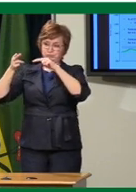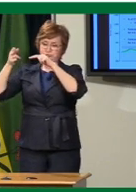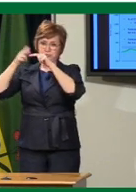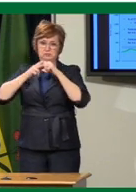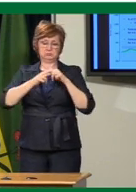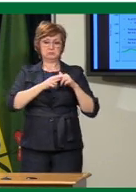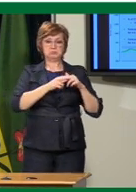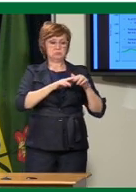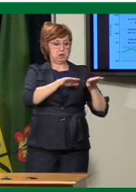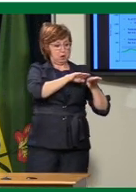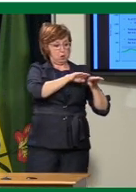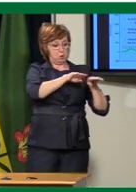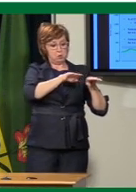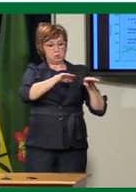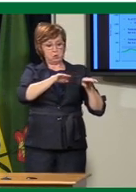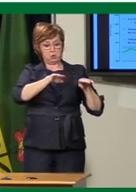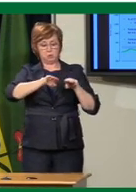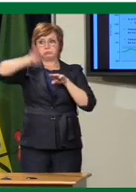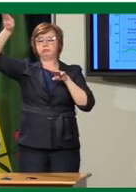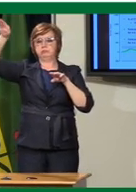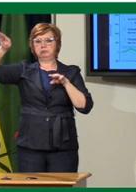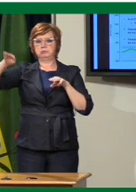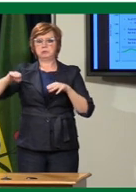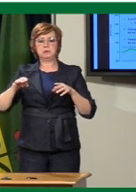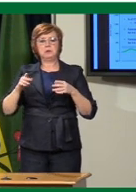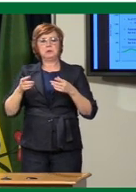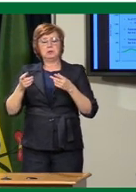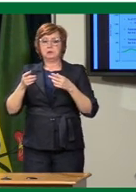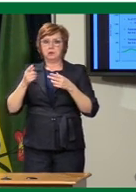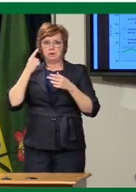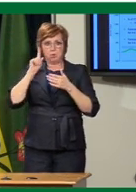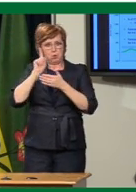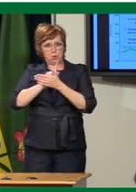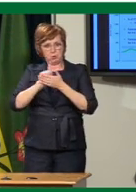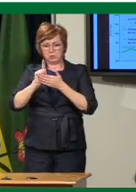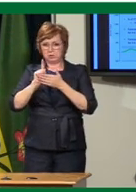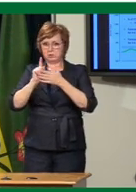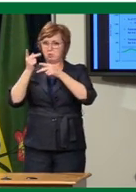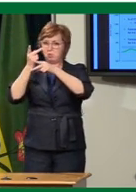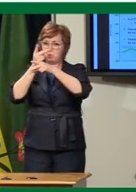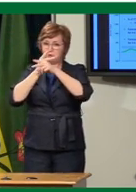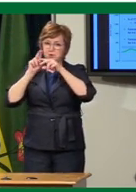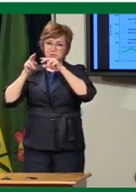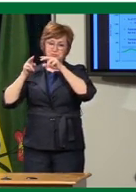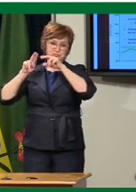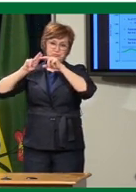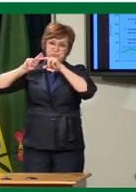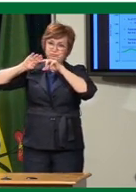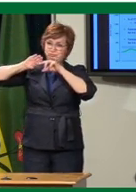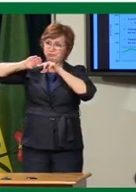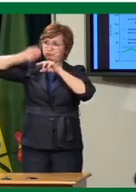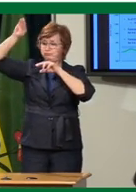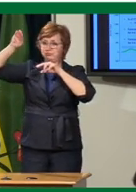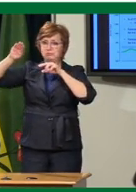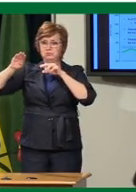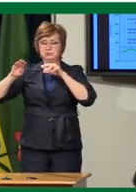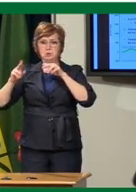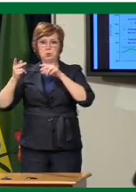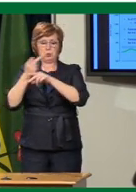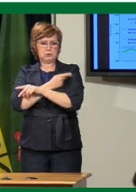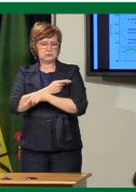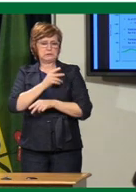cases. This has a direct impact on our health system. We see it in our acute facilities with an increase in the number